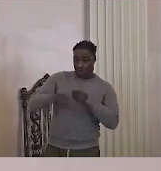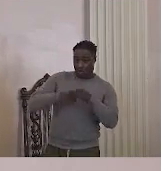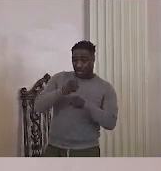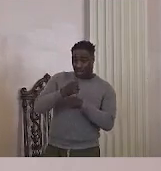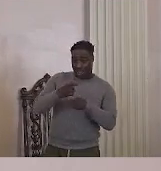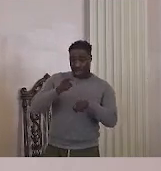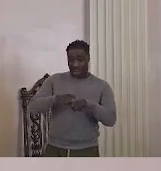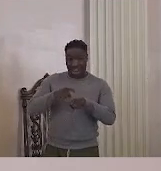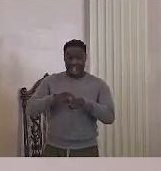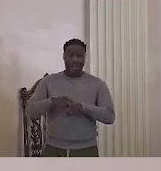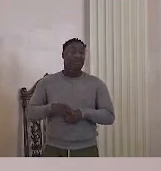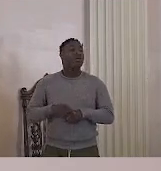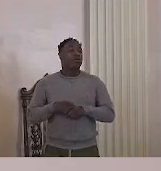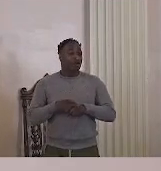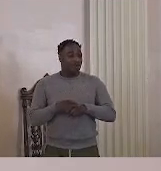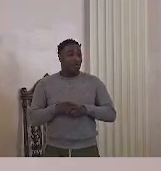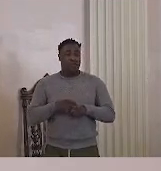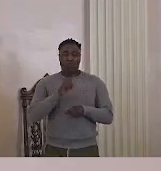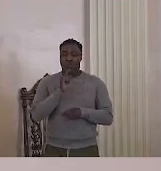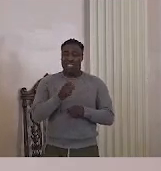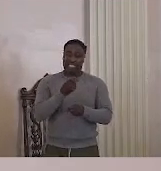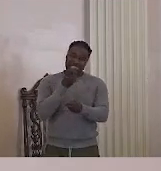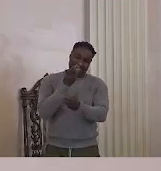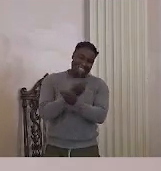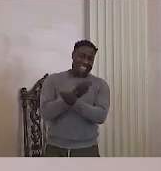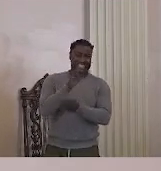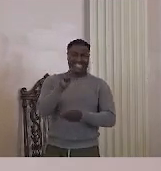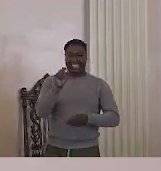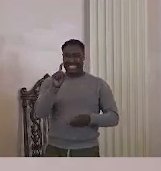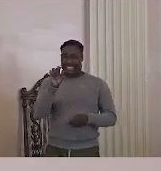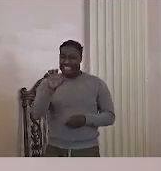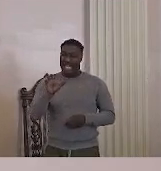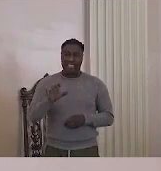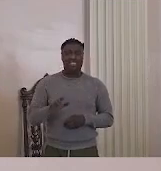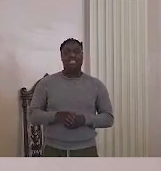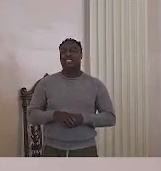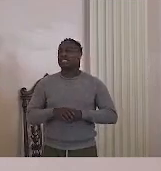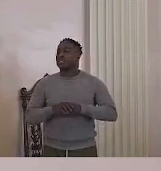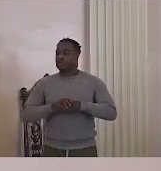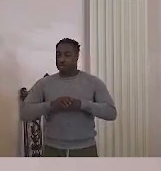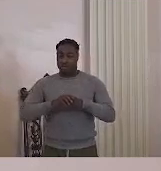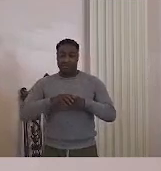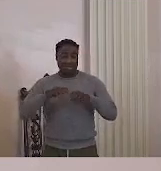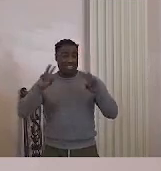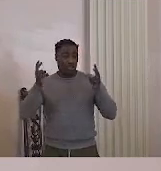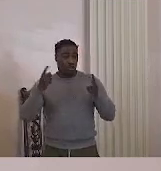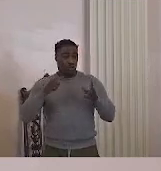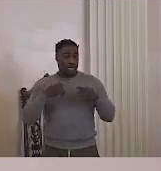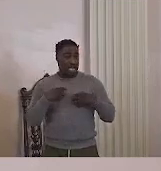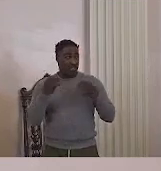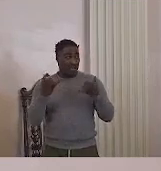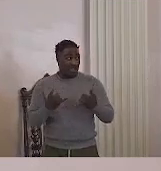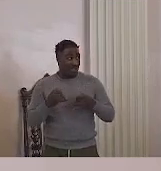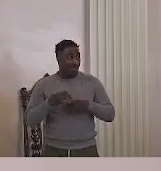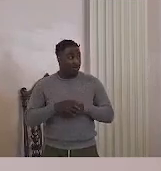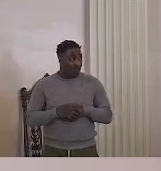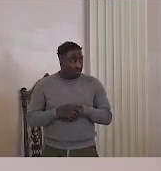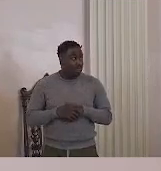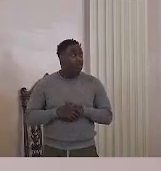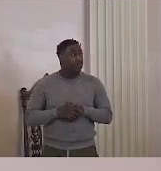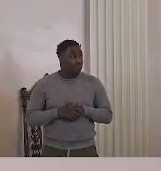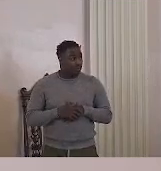this sharp, toxic, poisonous divisiveness, the loss of more